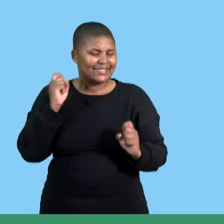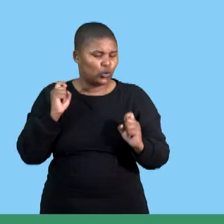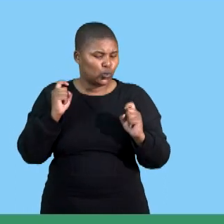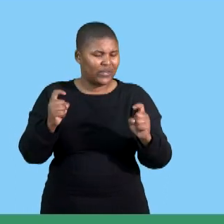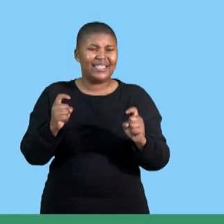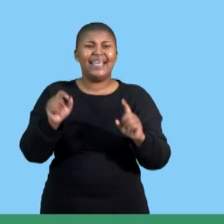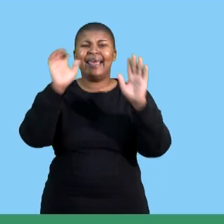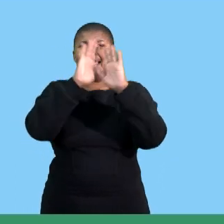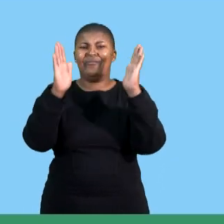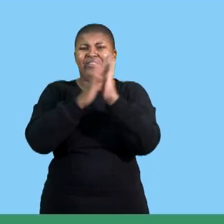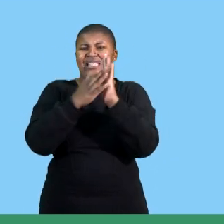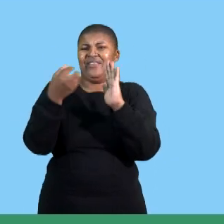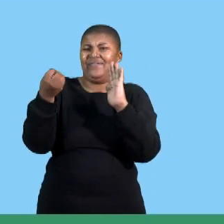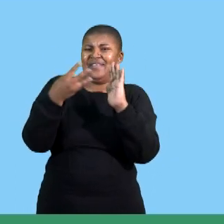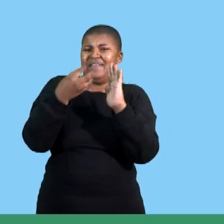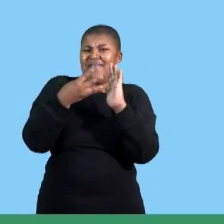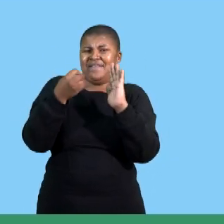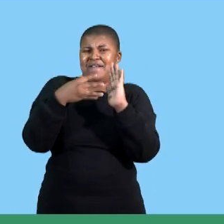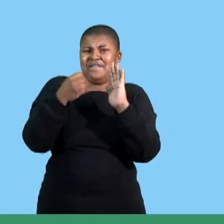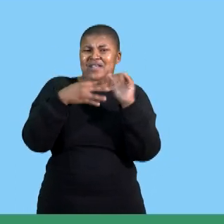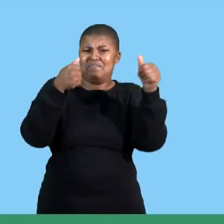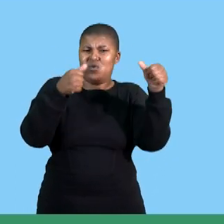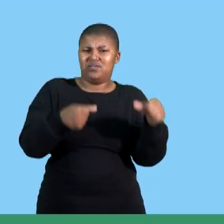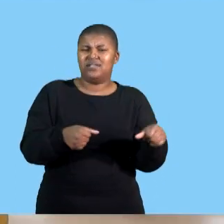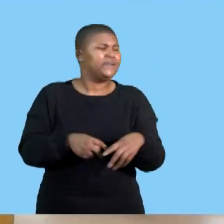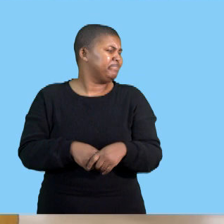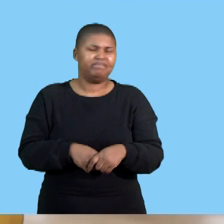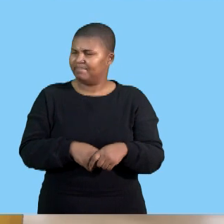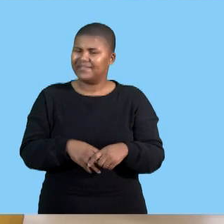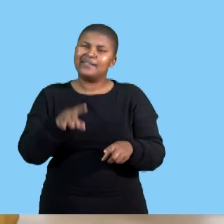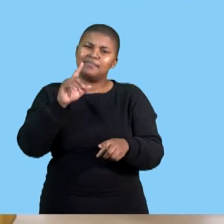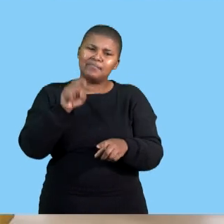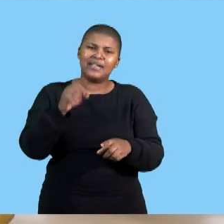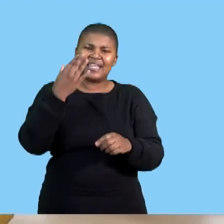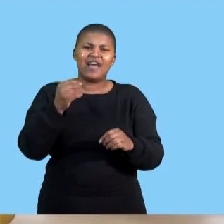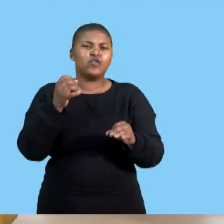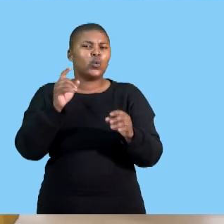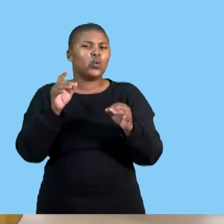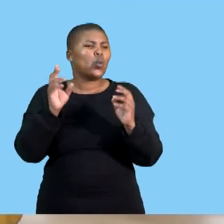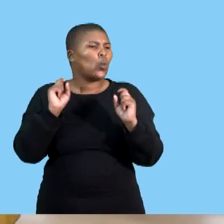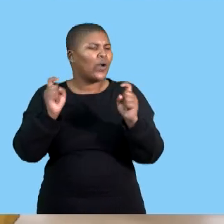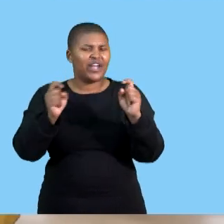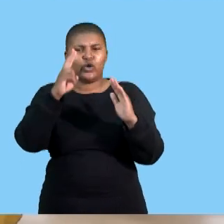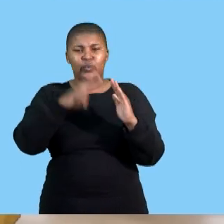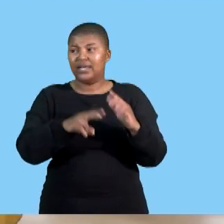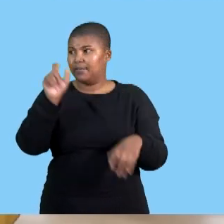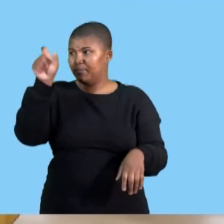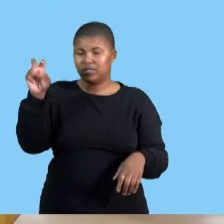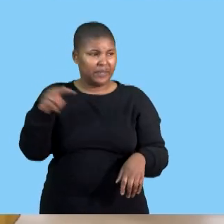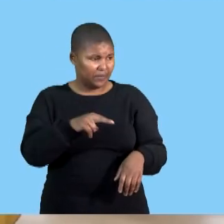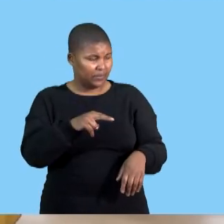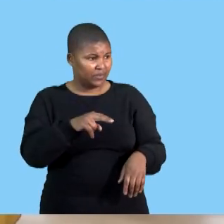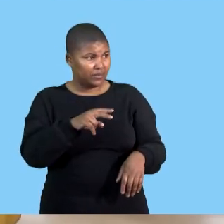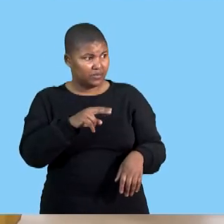So you do not include everything as if you are writing notes on the poster. So you have to have those quick reads that if a person